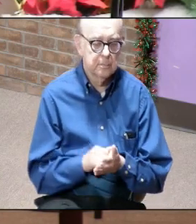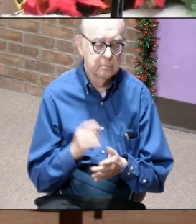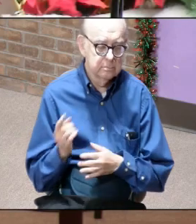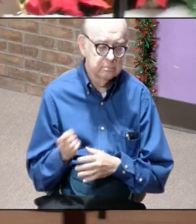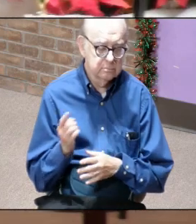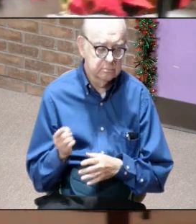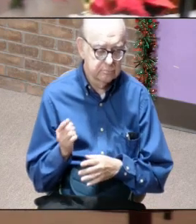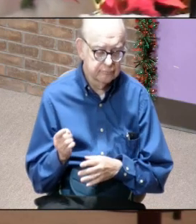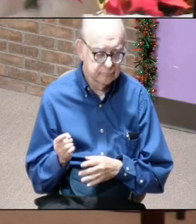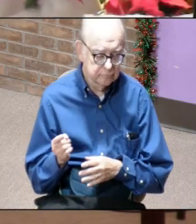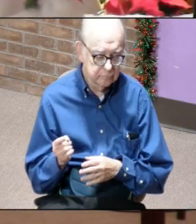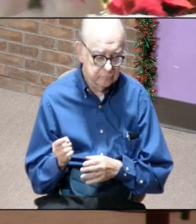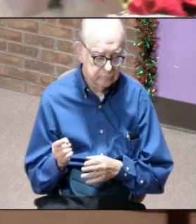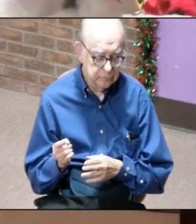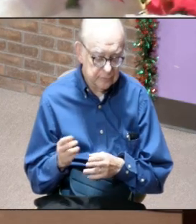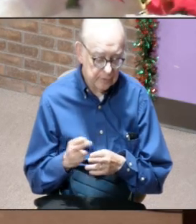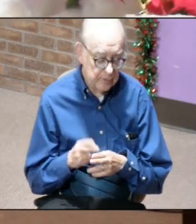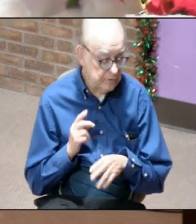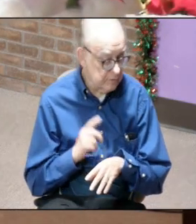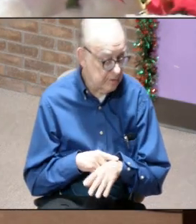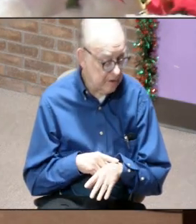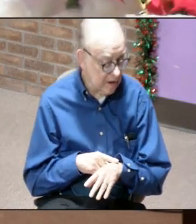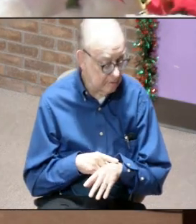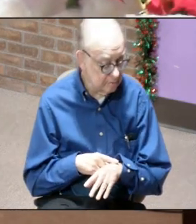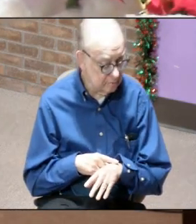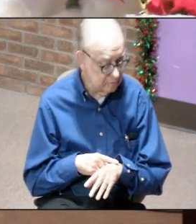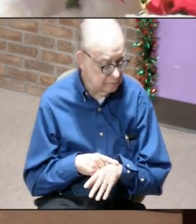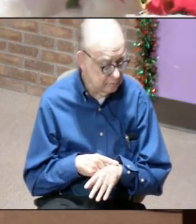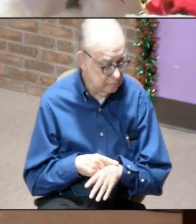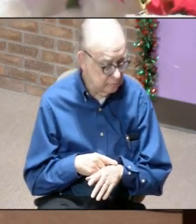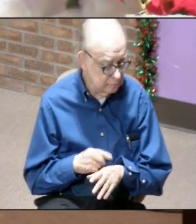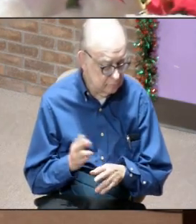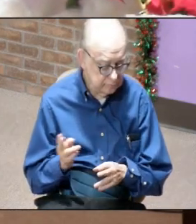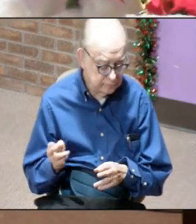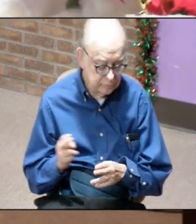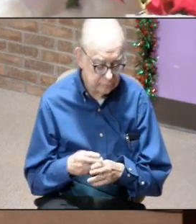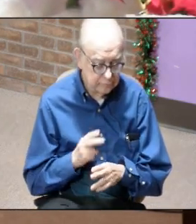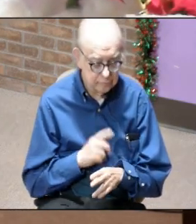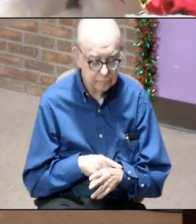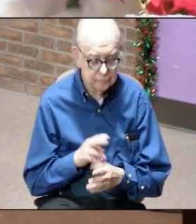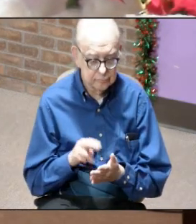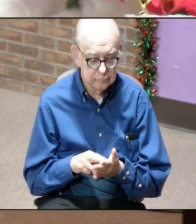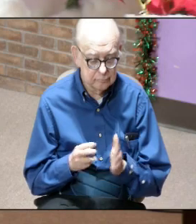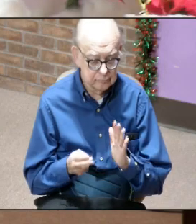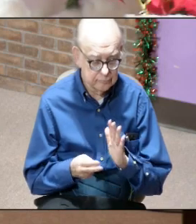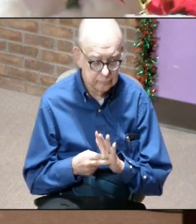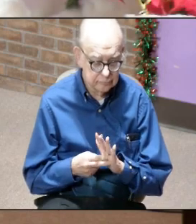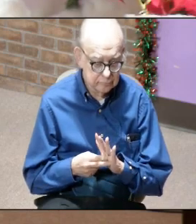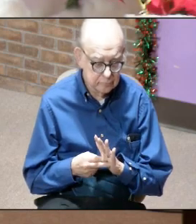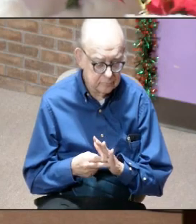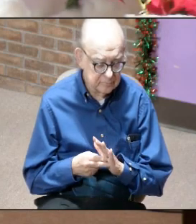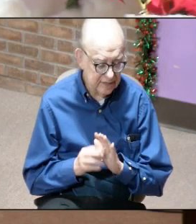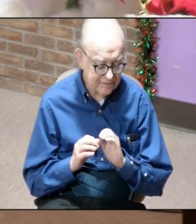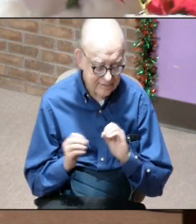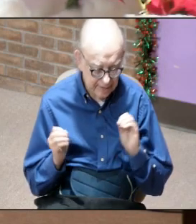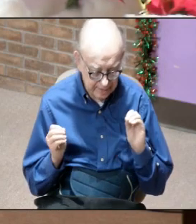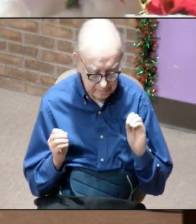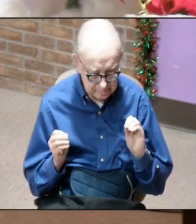only be for a little while? And a little while means nothing.